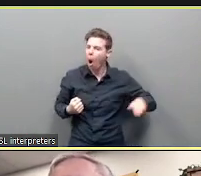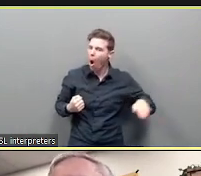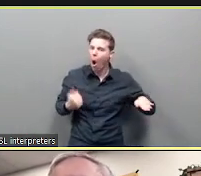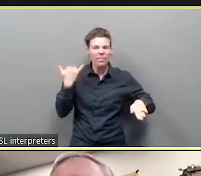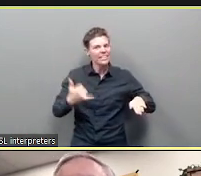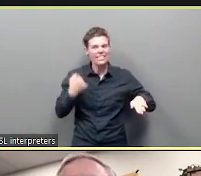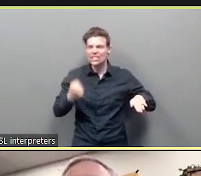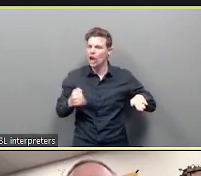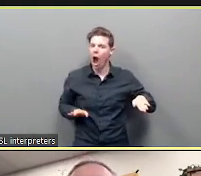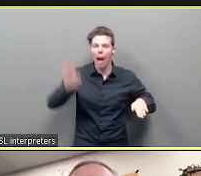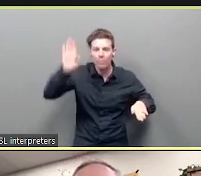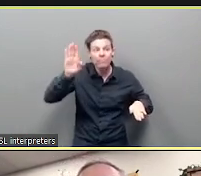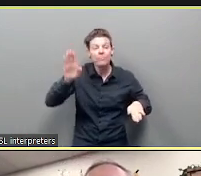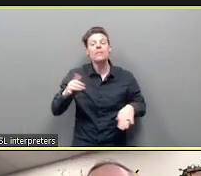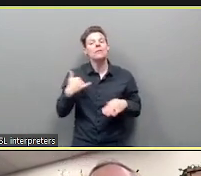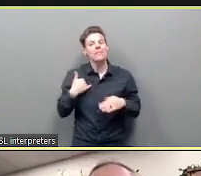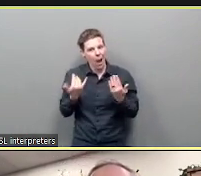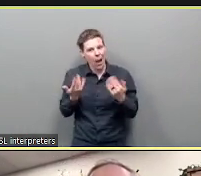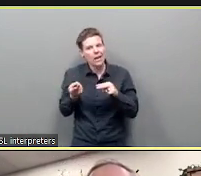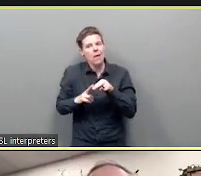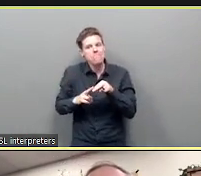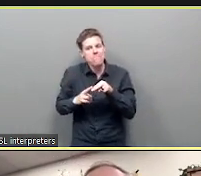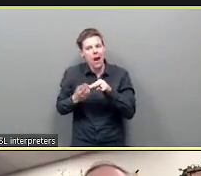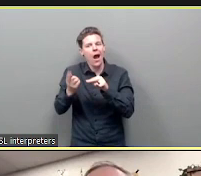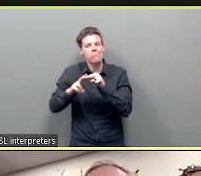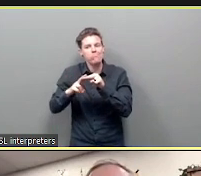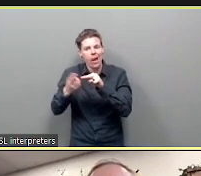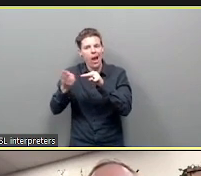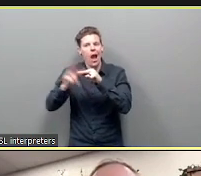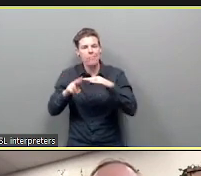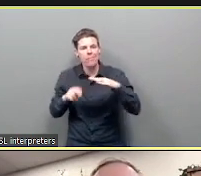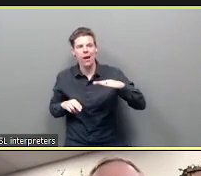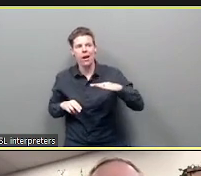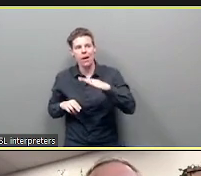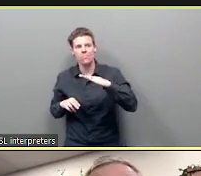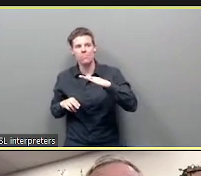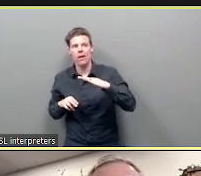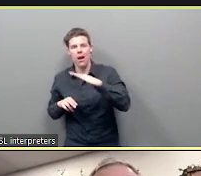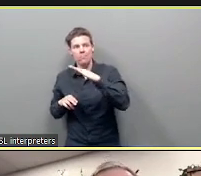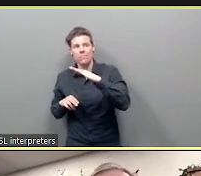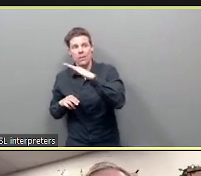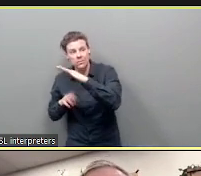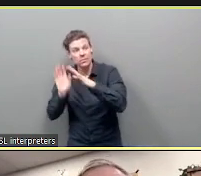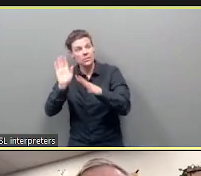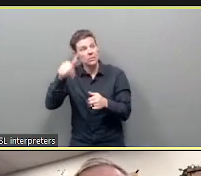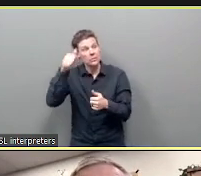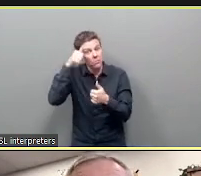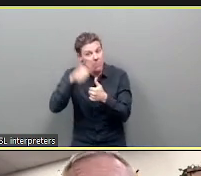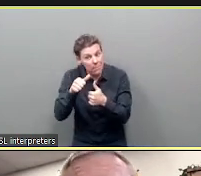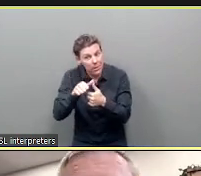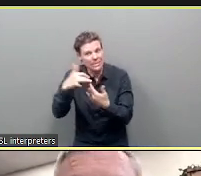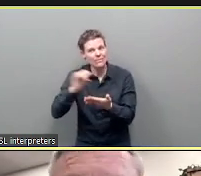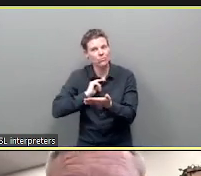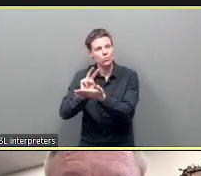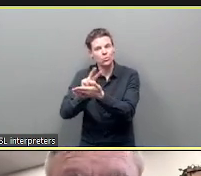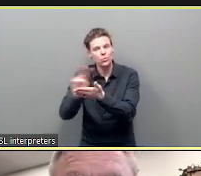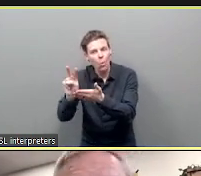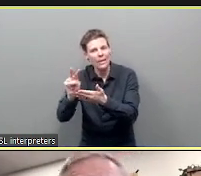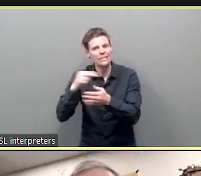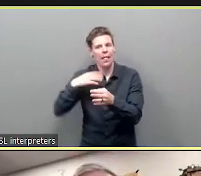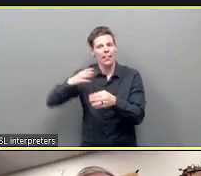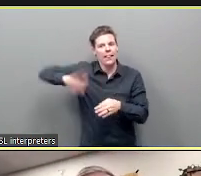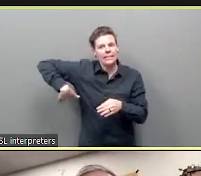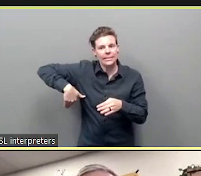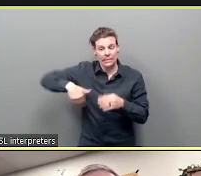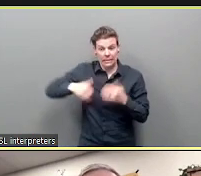about a 2-week interval, and that's what we normally see is a 2-week lag. So I'm going to feel a lot better and I'm a lot more confident and